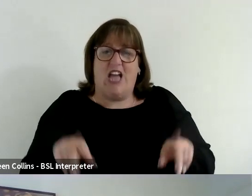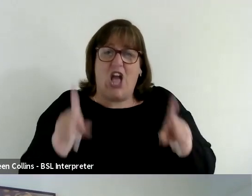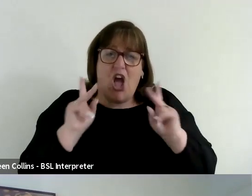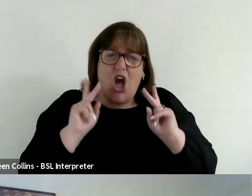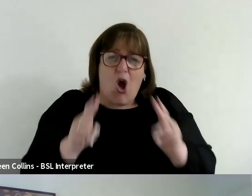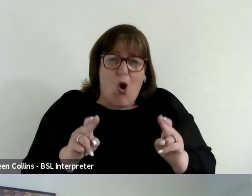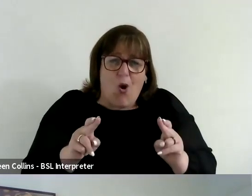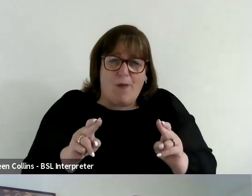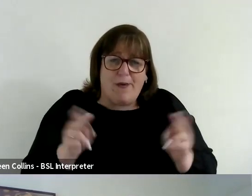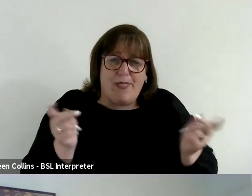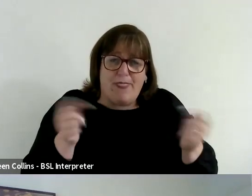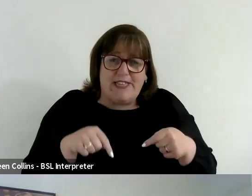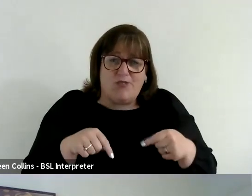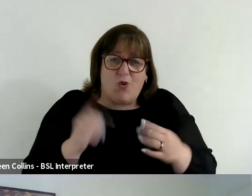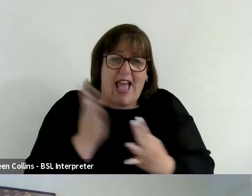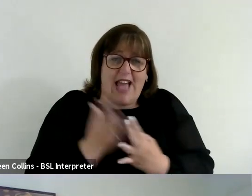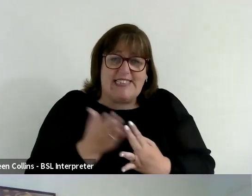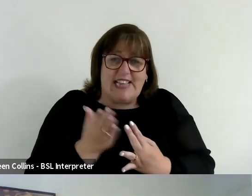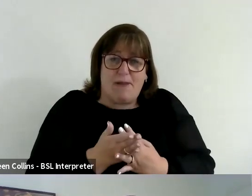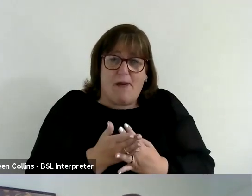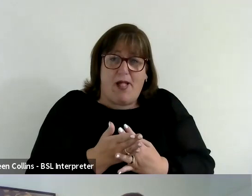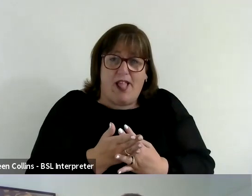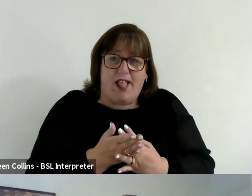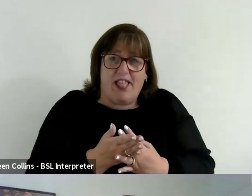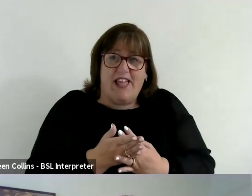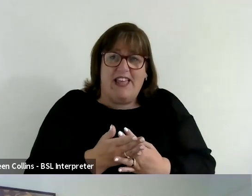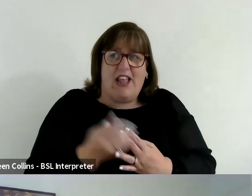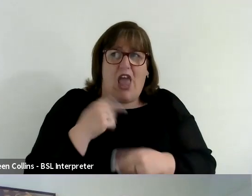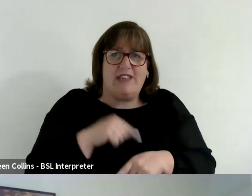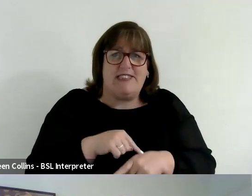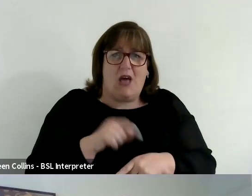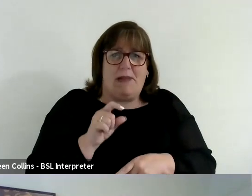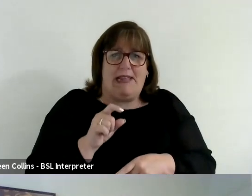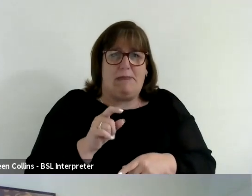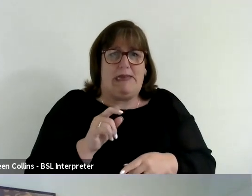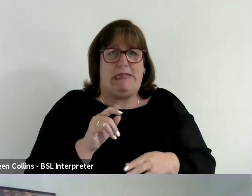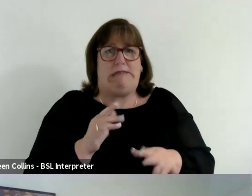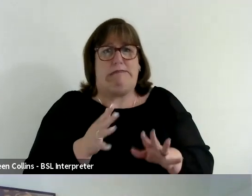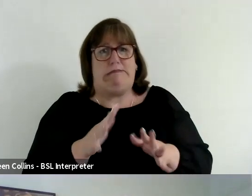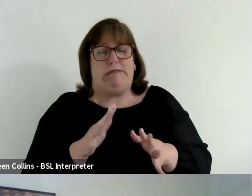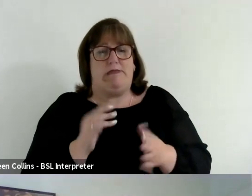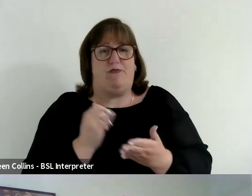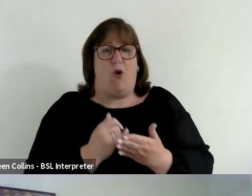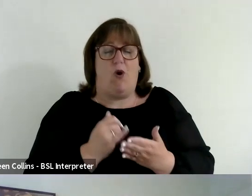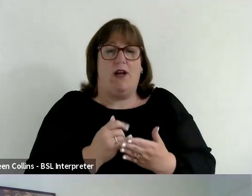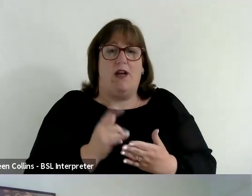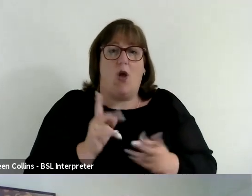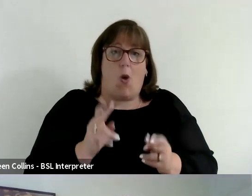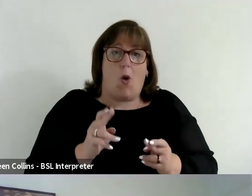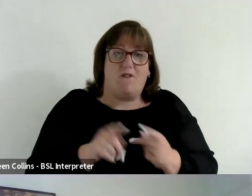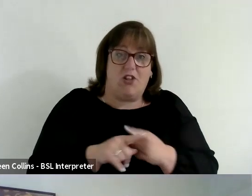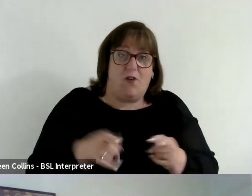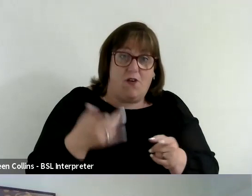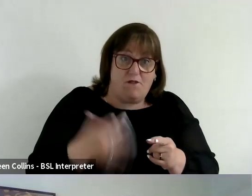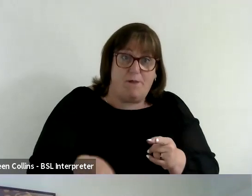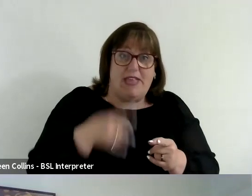more accessible than the previous session we did, Nikki, where it all went a bit pear-shaped, and that everybody's been able to access it. And it's